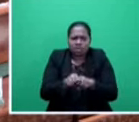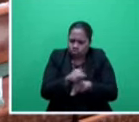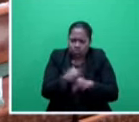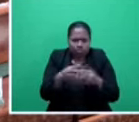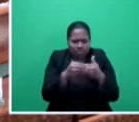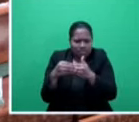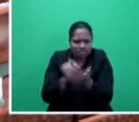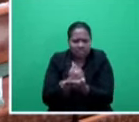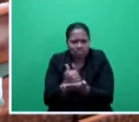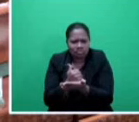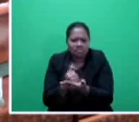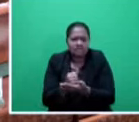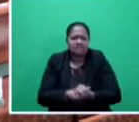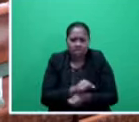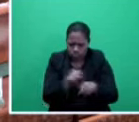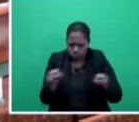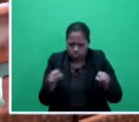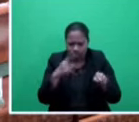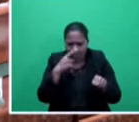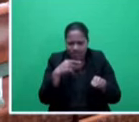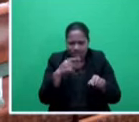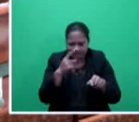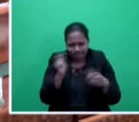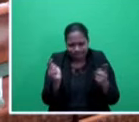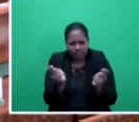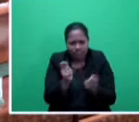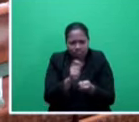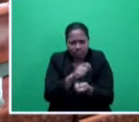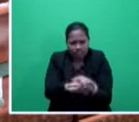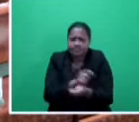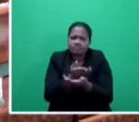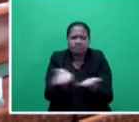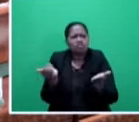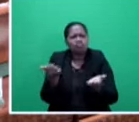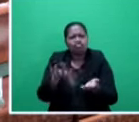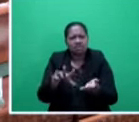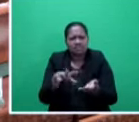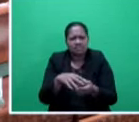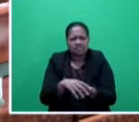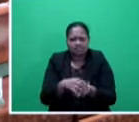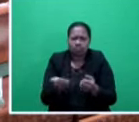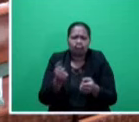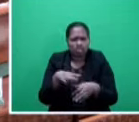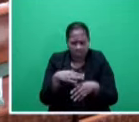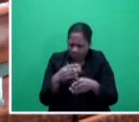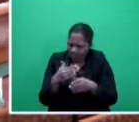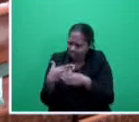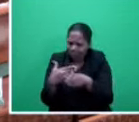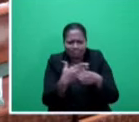and agents of change. You are already in a position to work with the